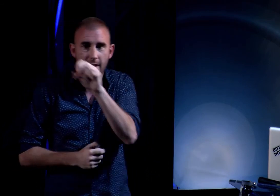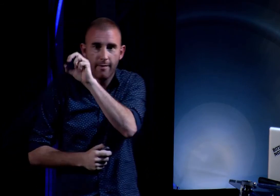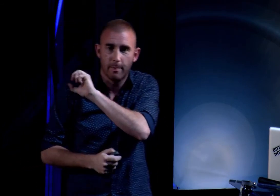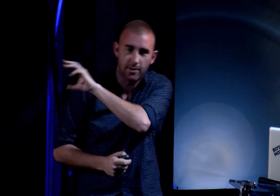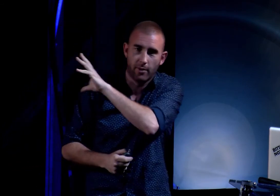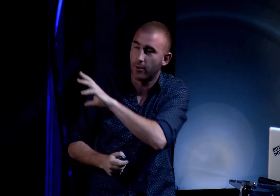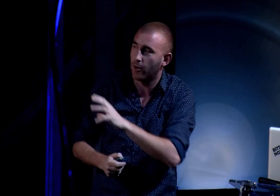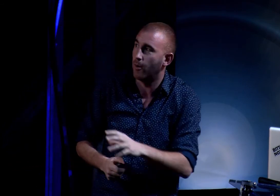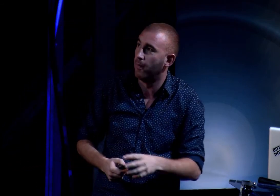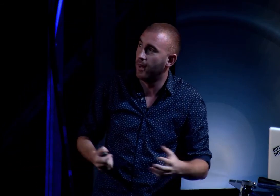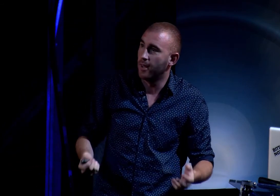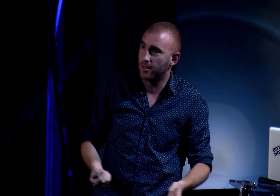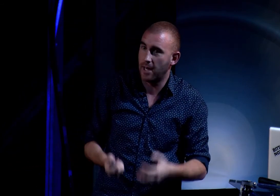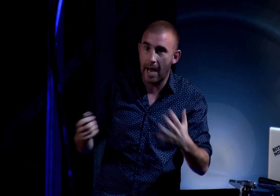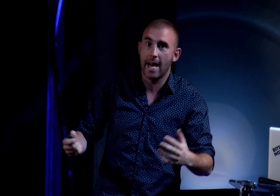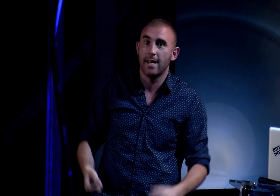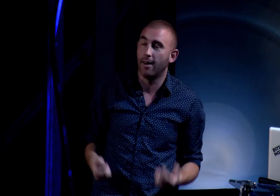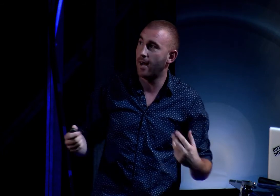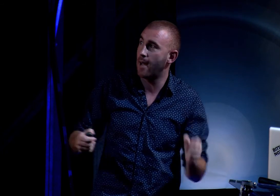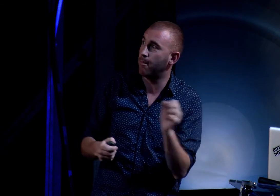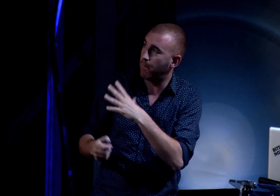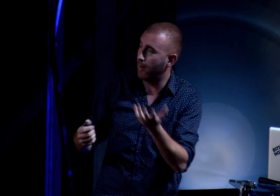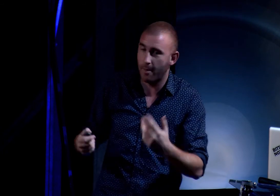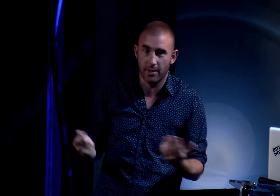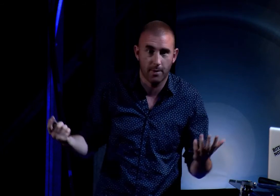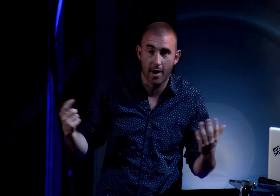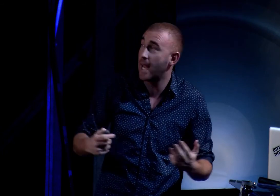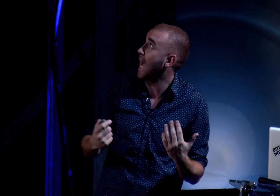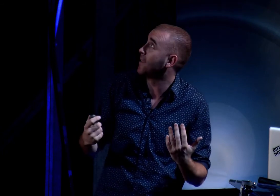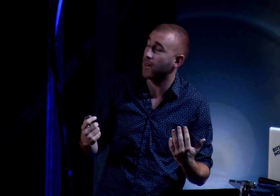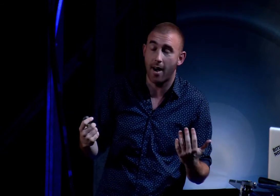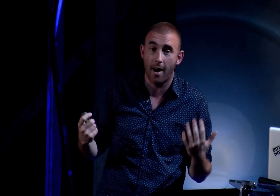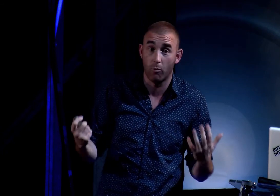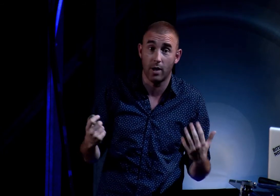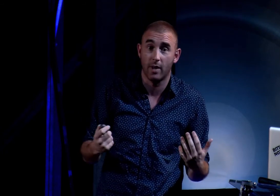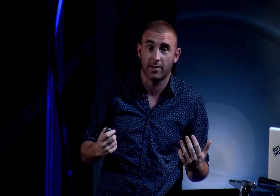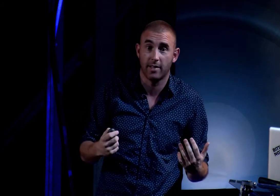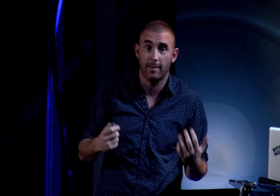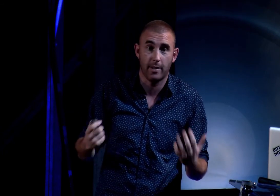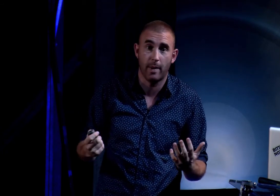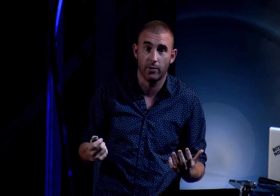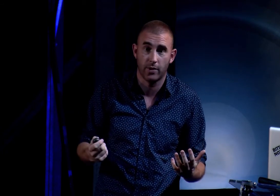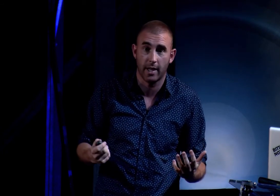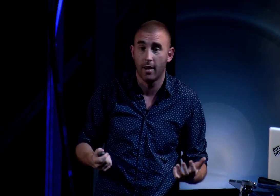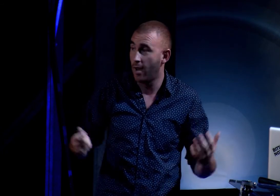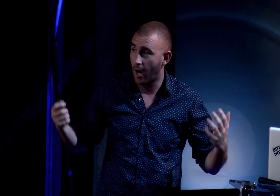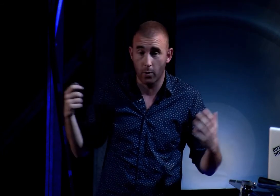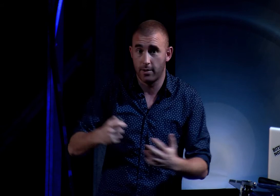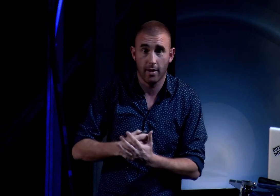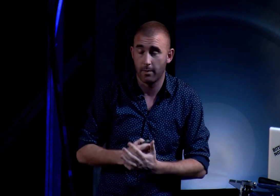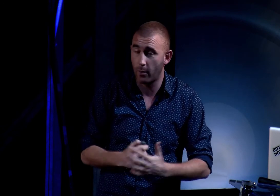like bizdev@bittorrent.com, just said, hey, I'm this guy, and I'm really, really excited about this bundles